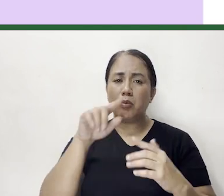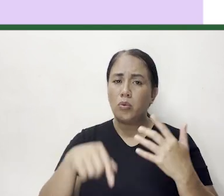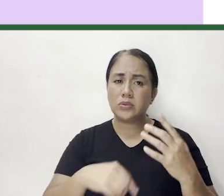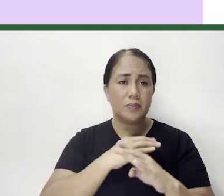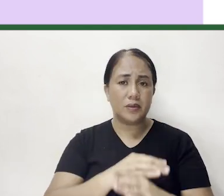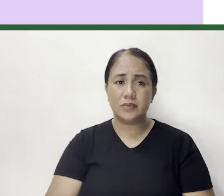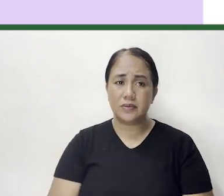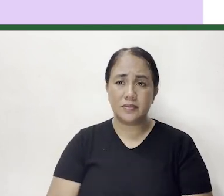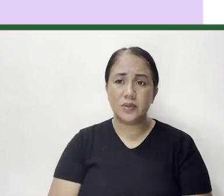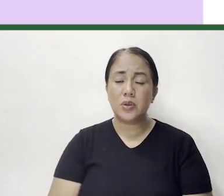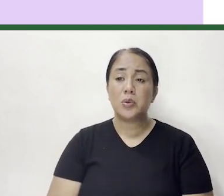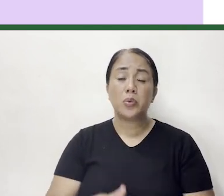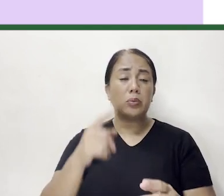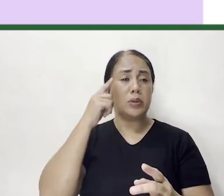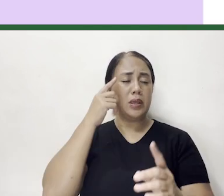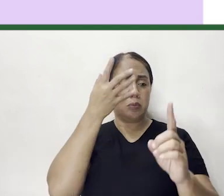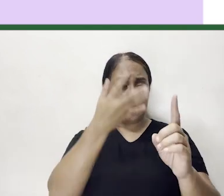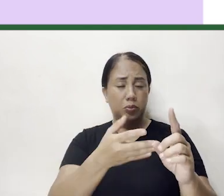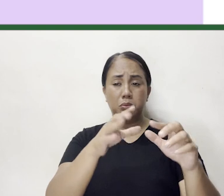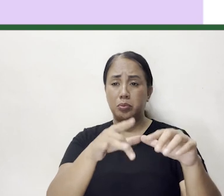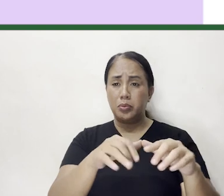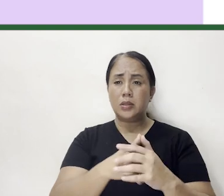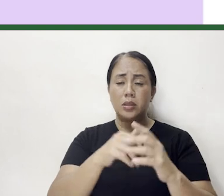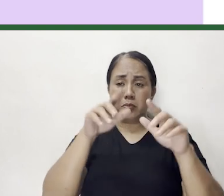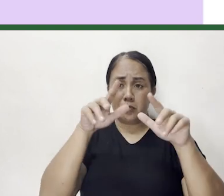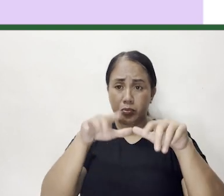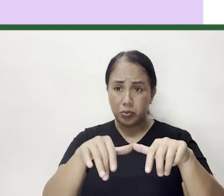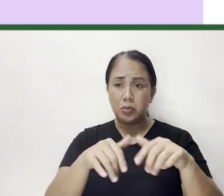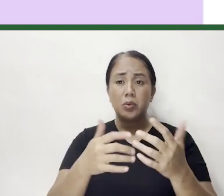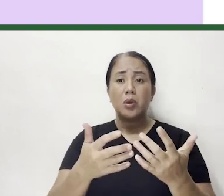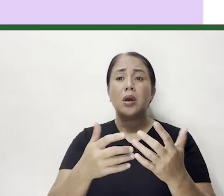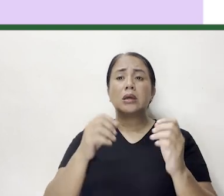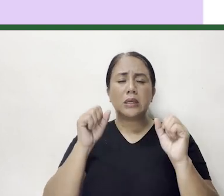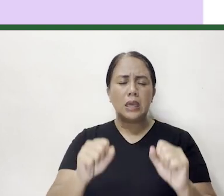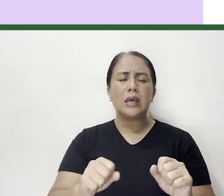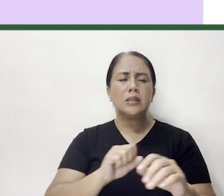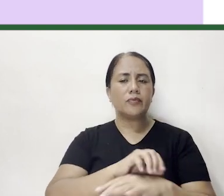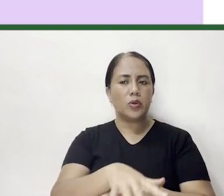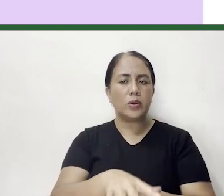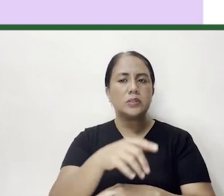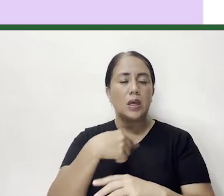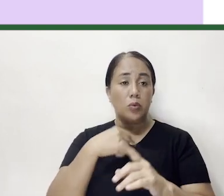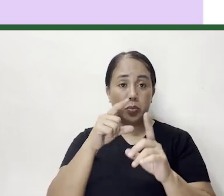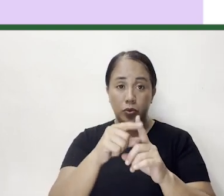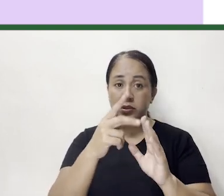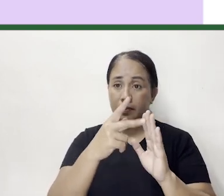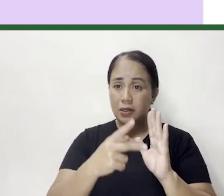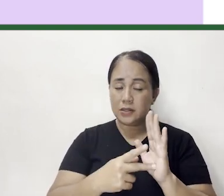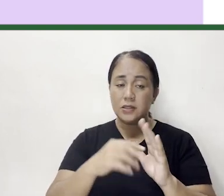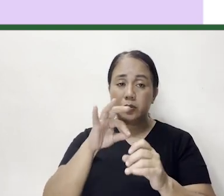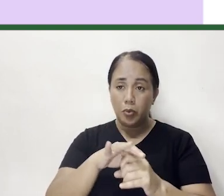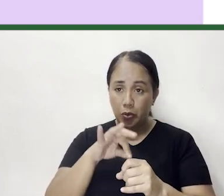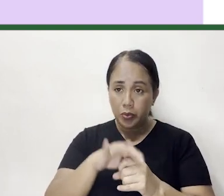deep-seated among the barriers. The way we think of disability and persons with disabilities can influence our